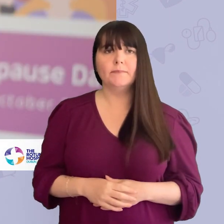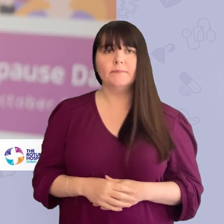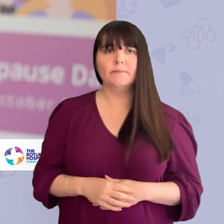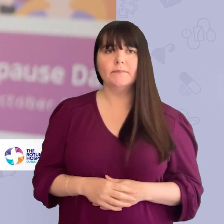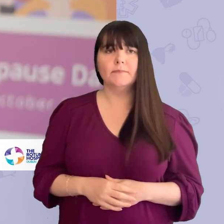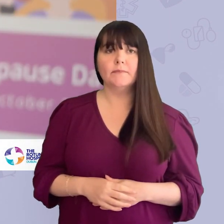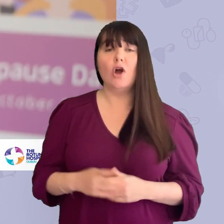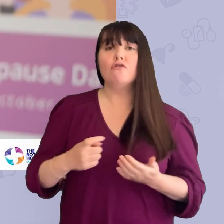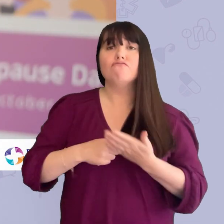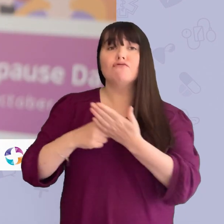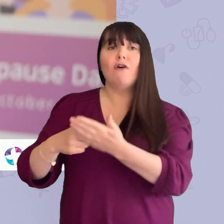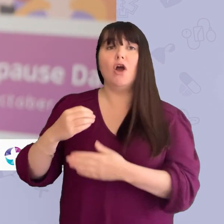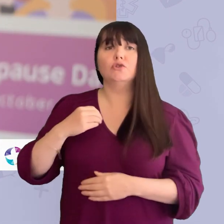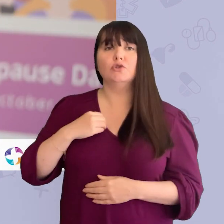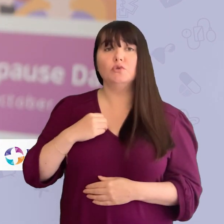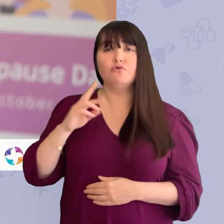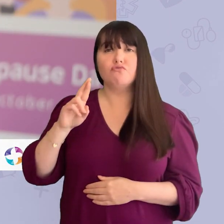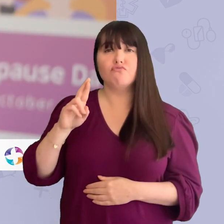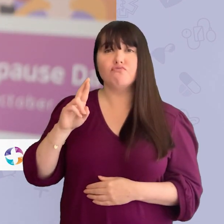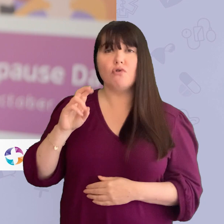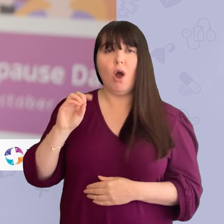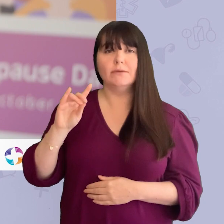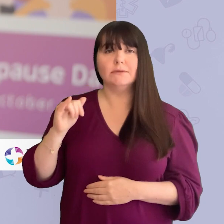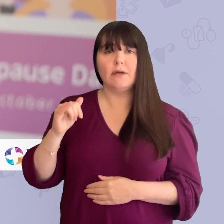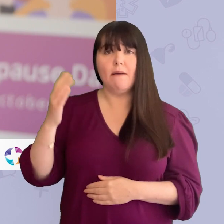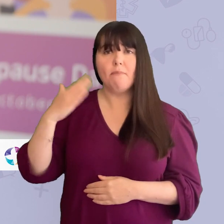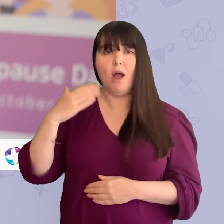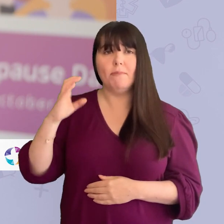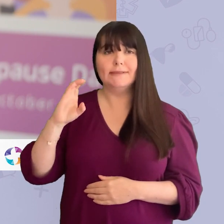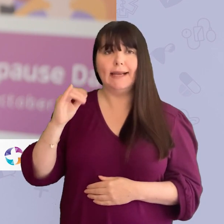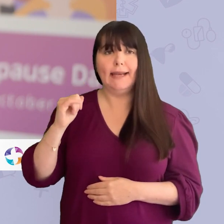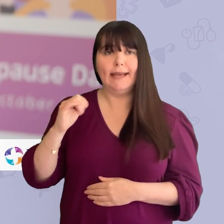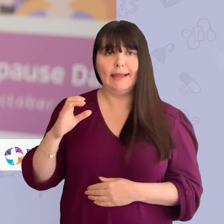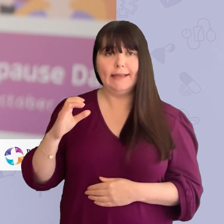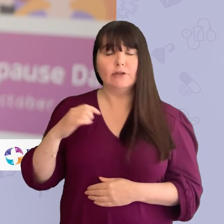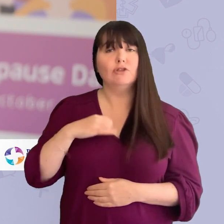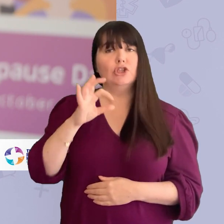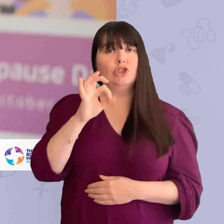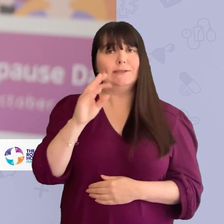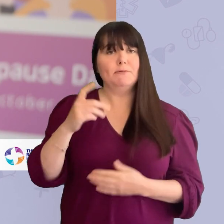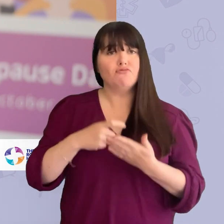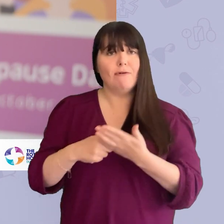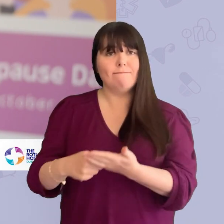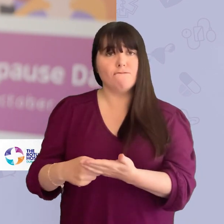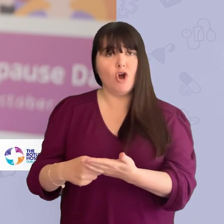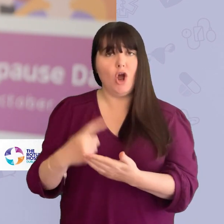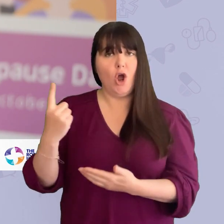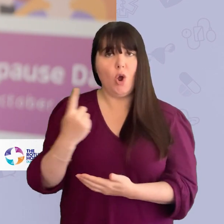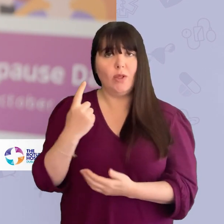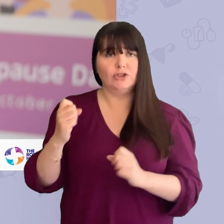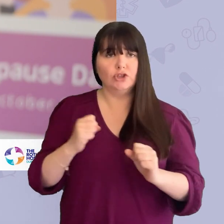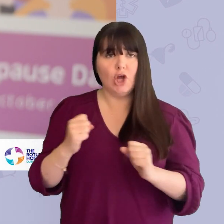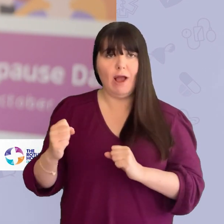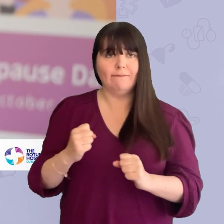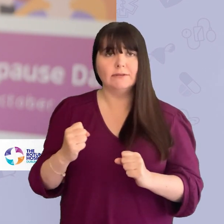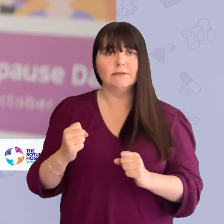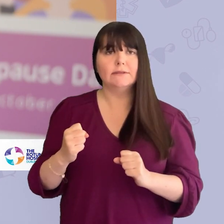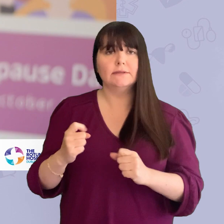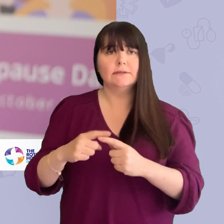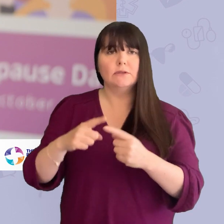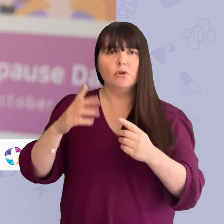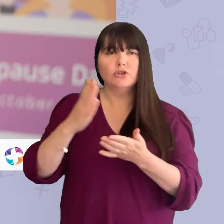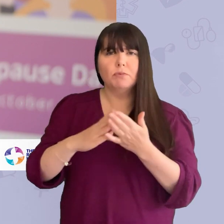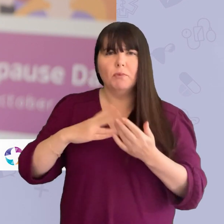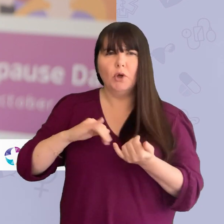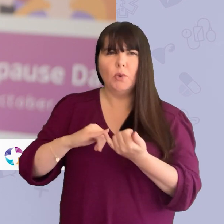So referral to the Rotunda Menopause Clinic is a GP referral only service. We aim to see women who have complex